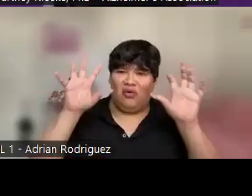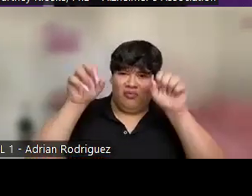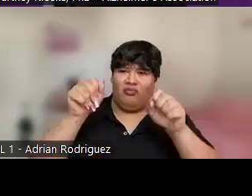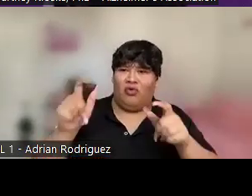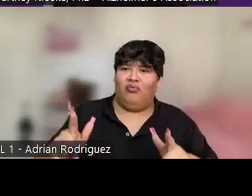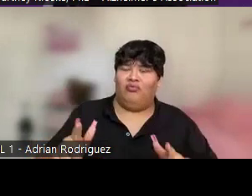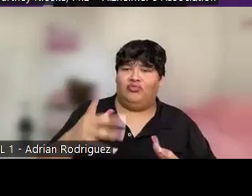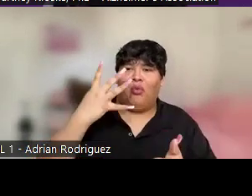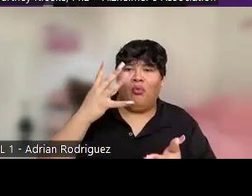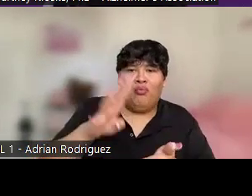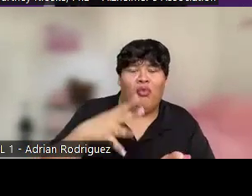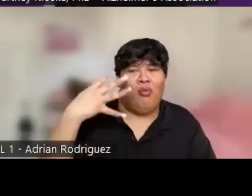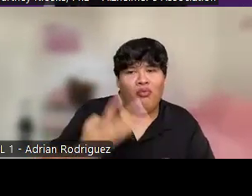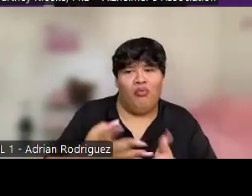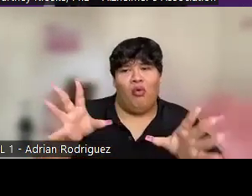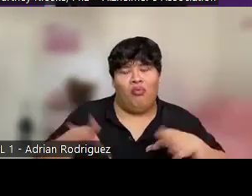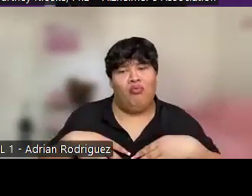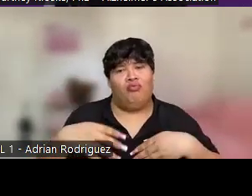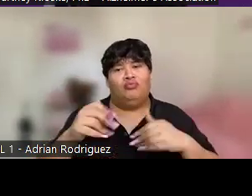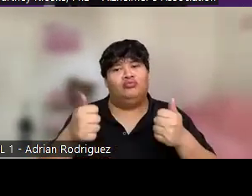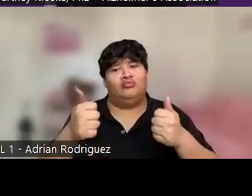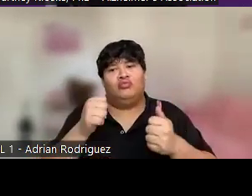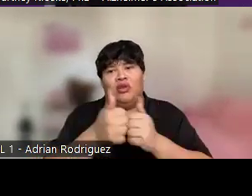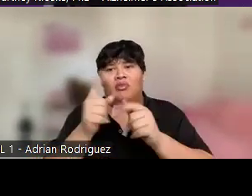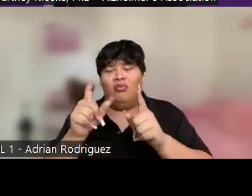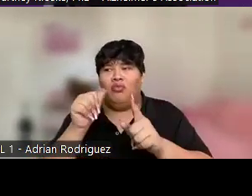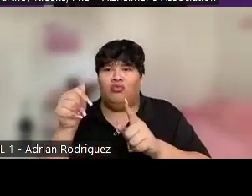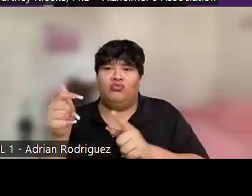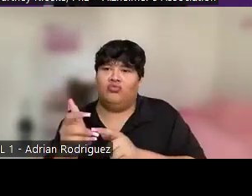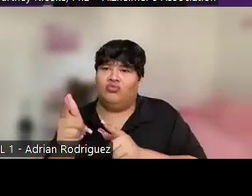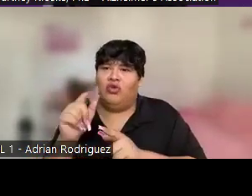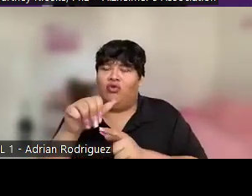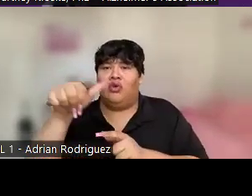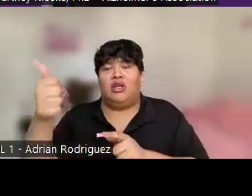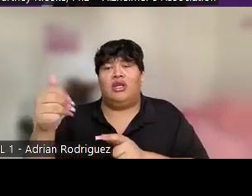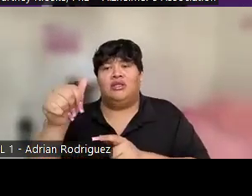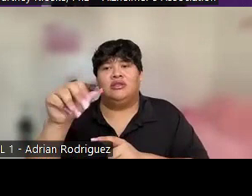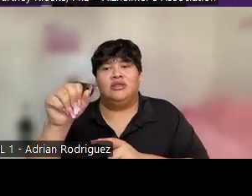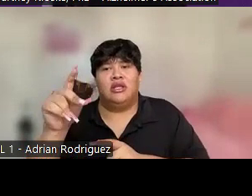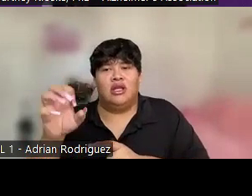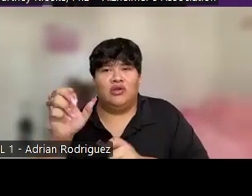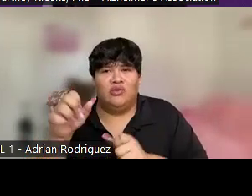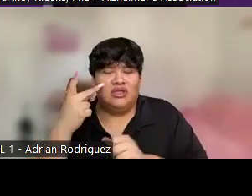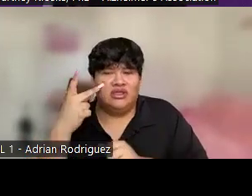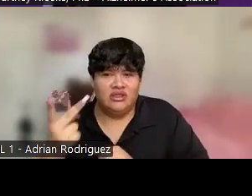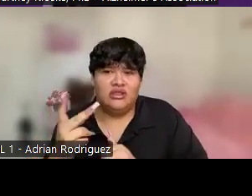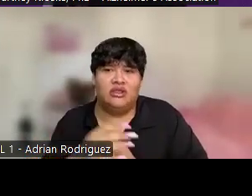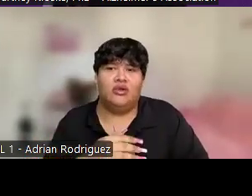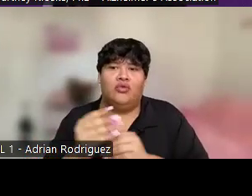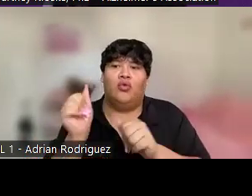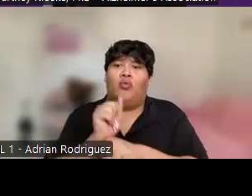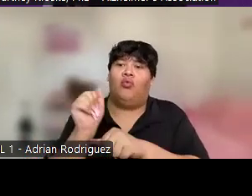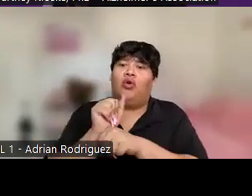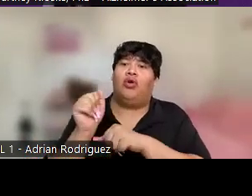specialists in people with symptoms. So if you go to the next slide, you can see some work that